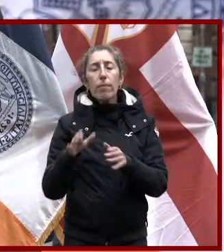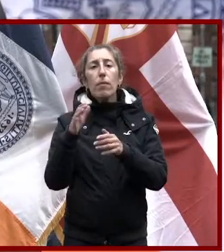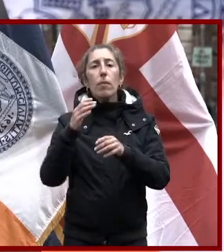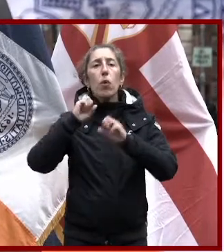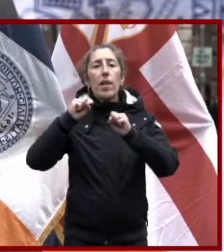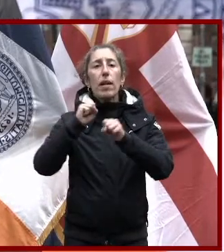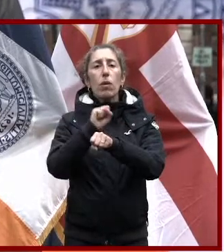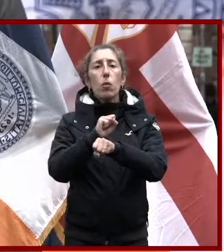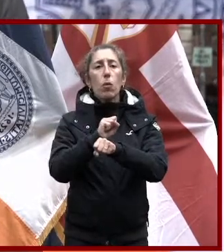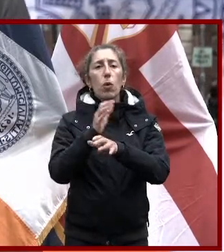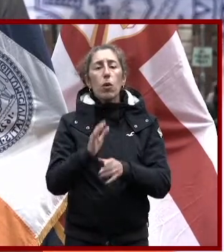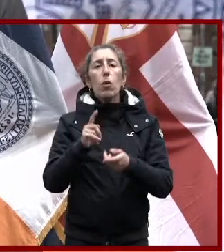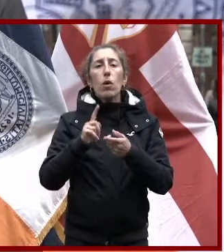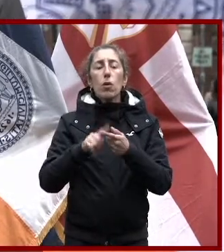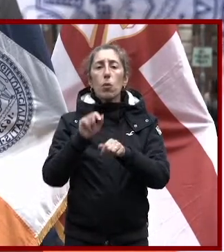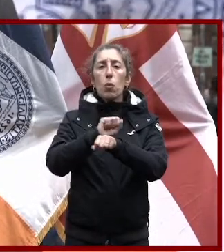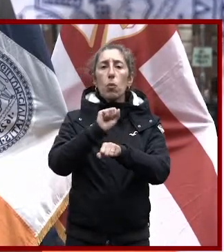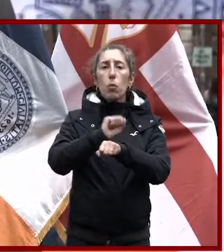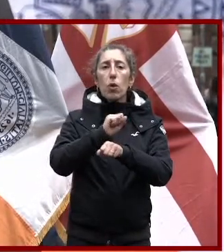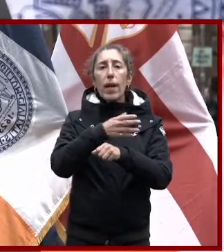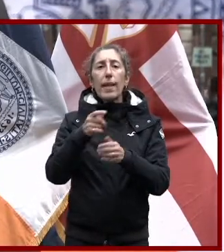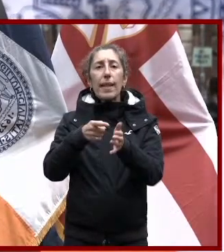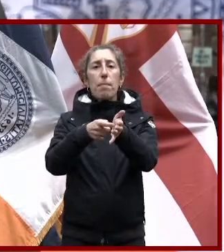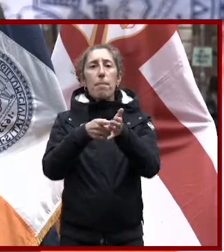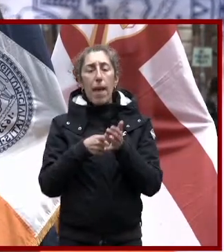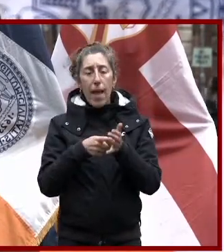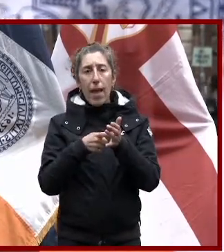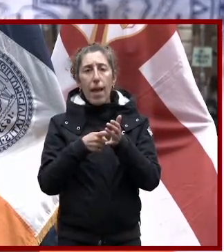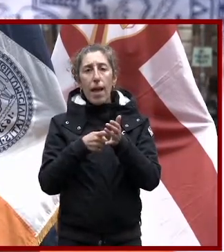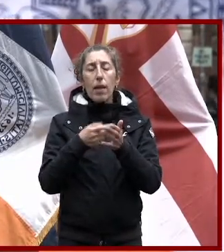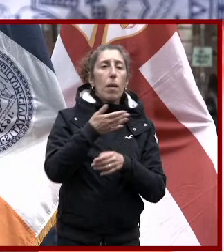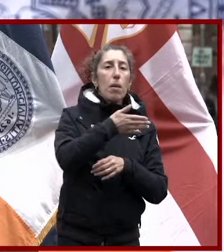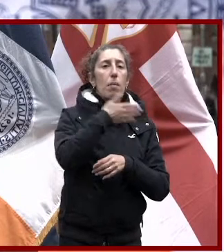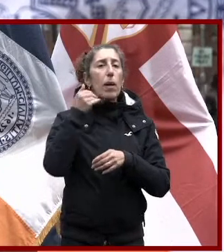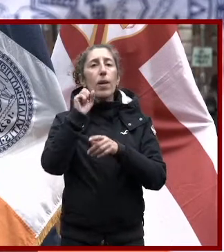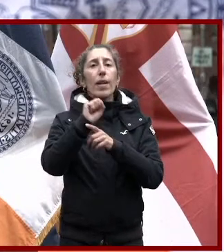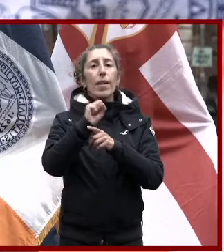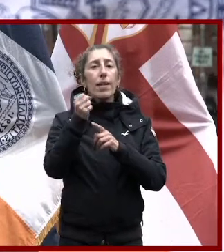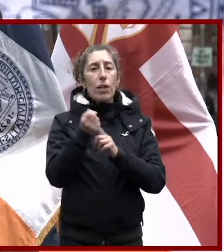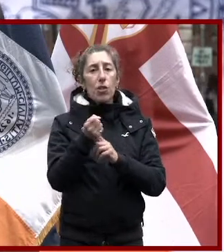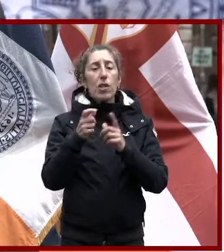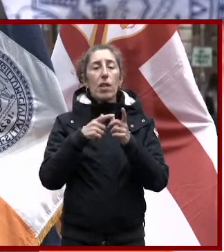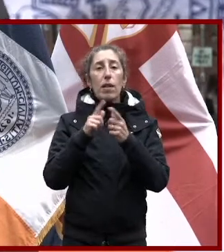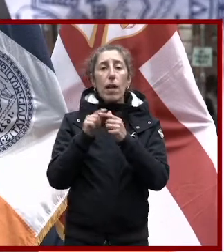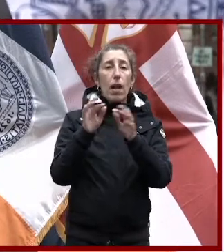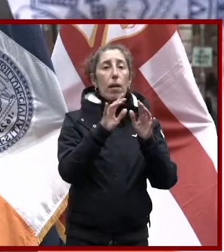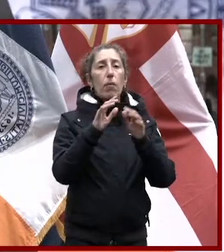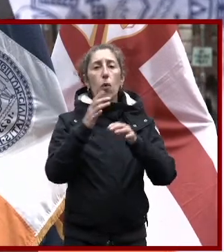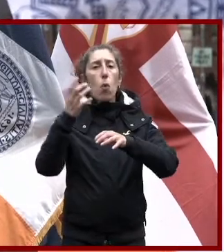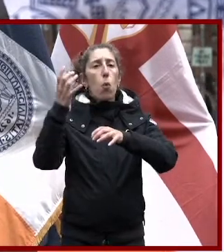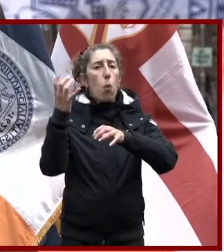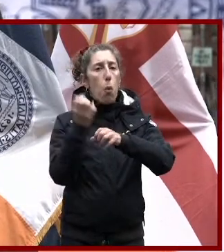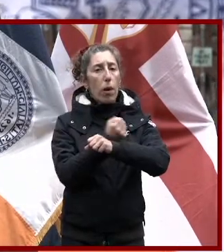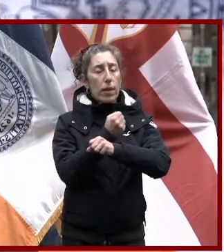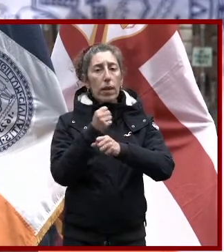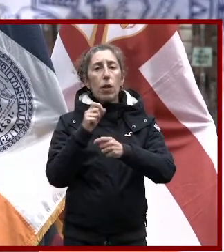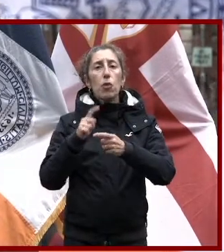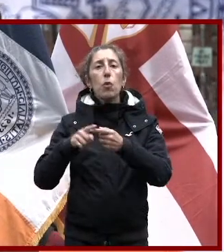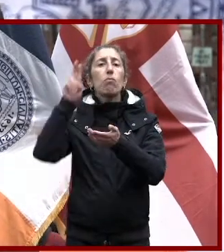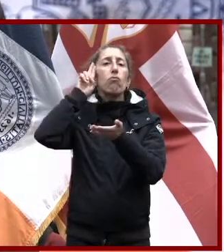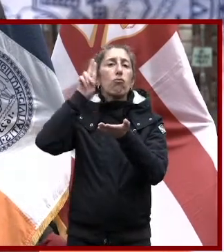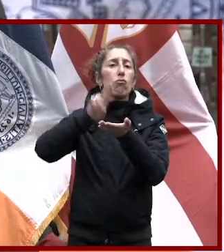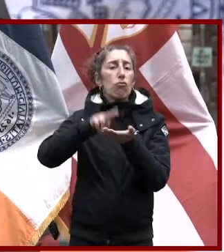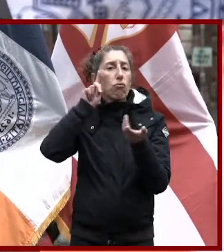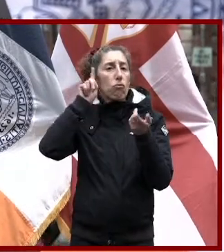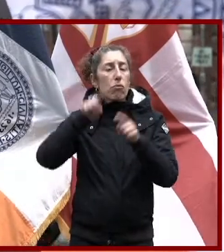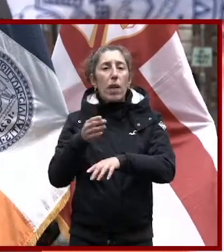better condition, NYSNA nurses were able to win groundbreaking agreements that improve condition in New